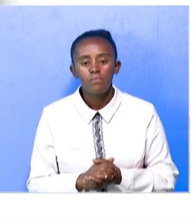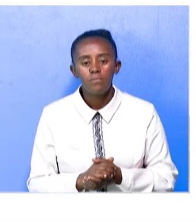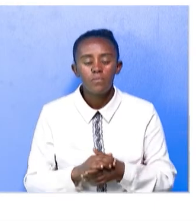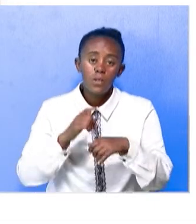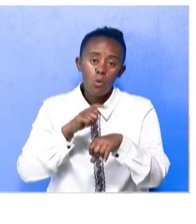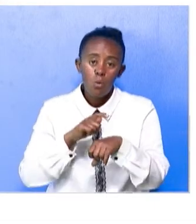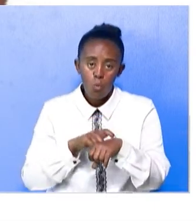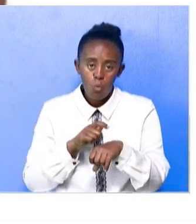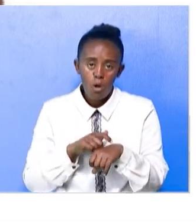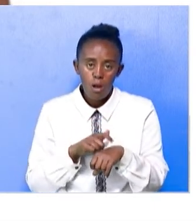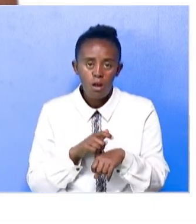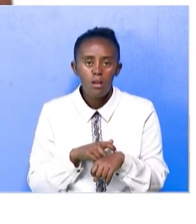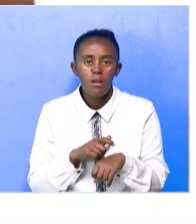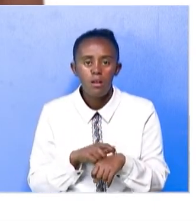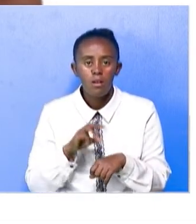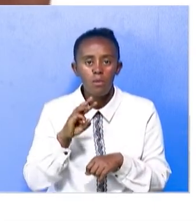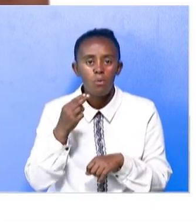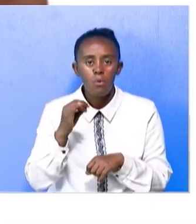While